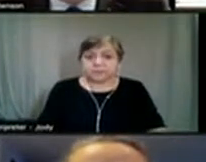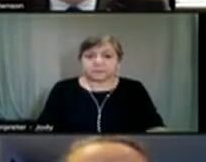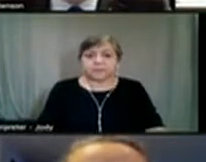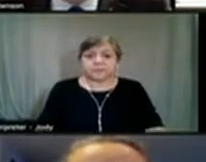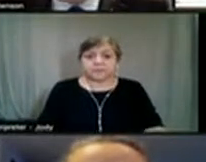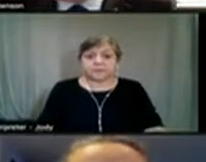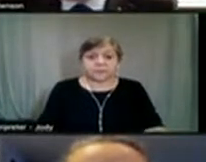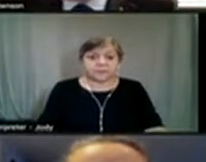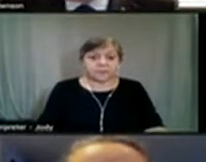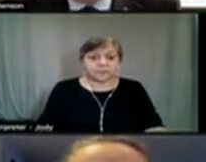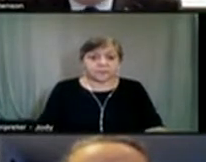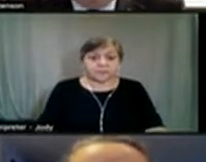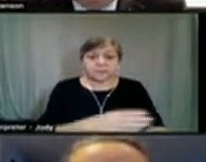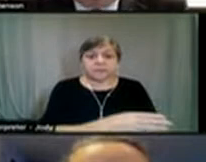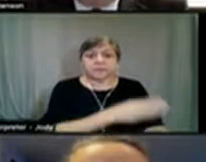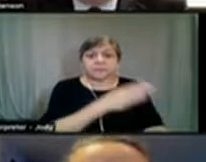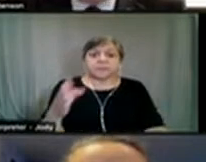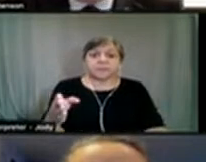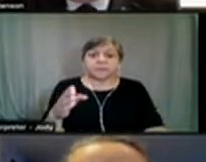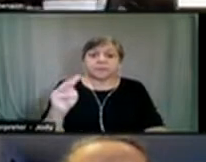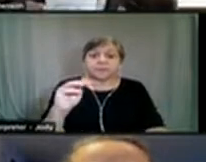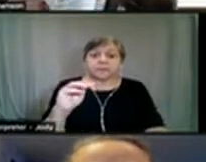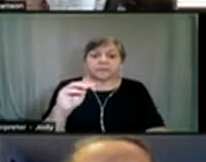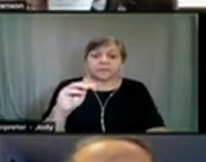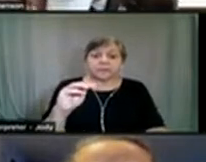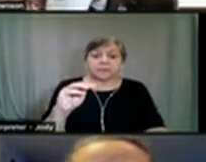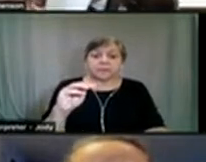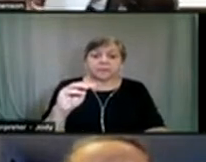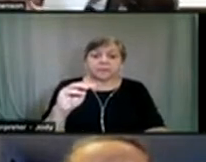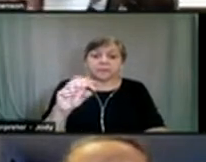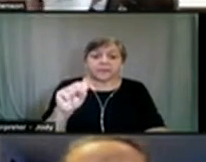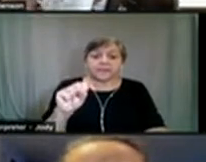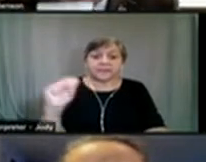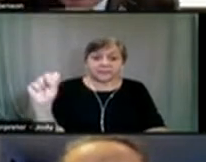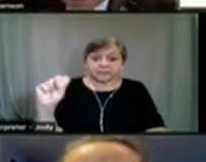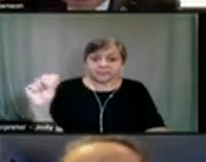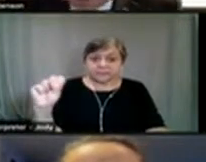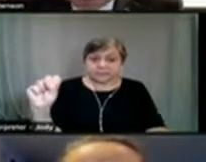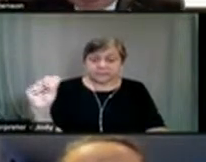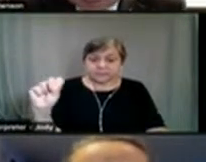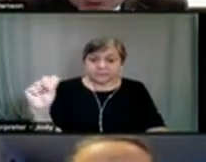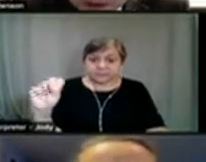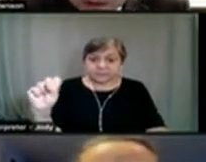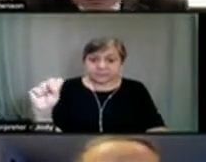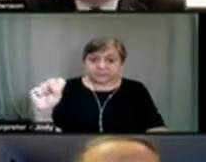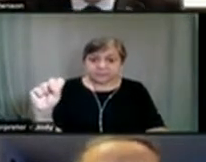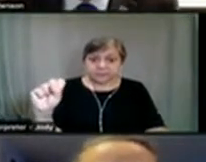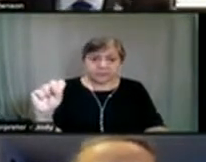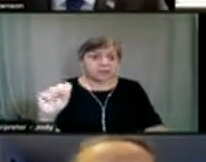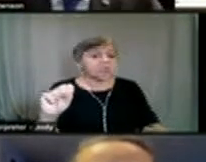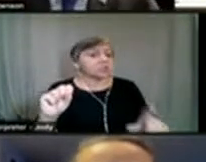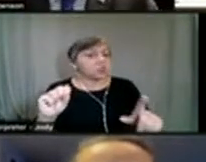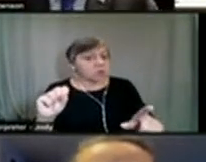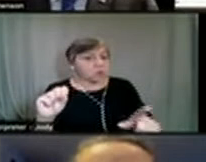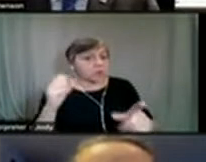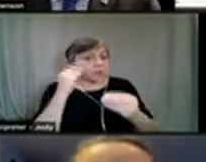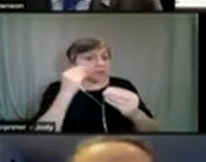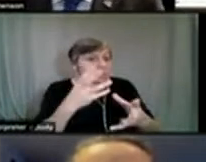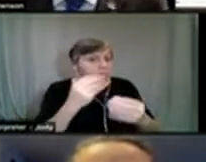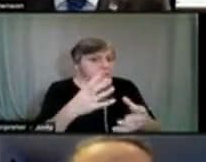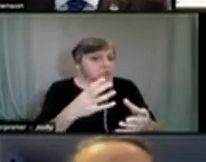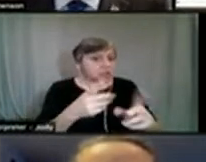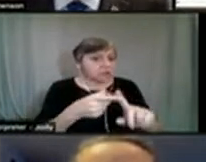No, thank you, Mr. Chair. With the frequency that we do receive the data on top of the information we're receiving from Maria